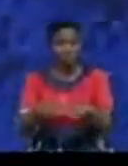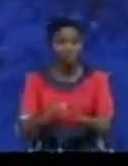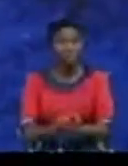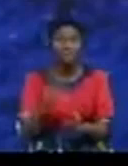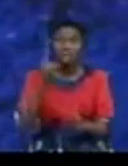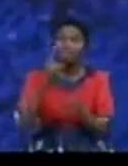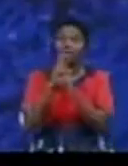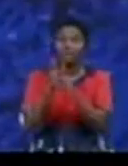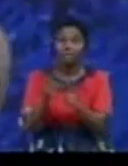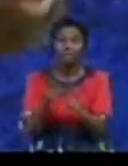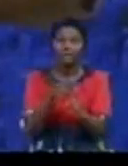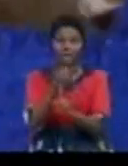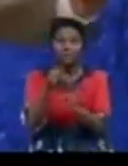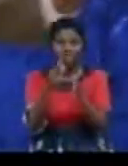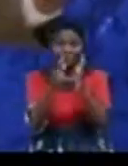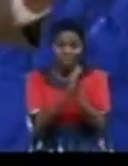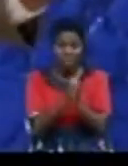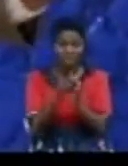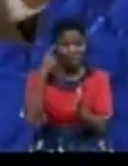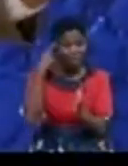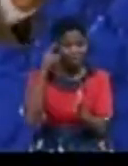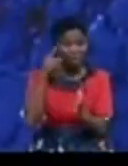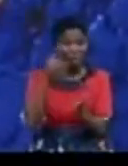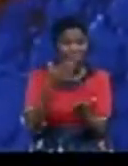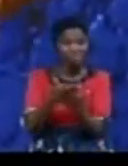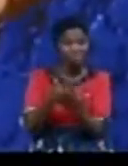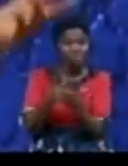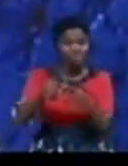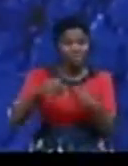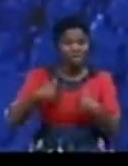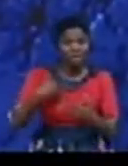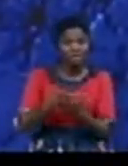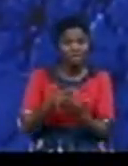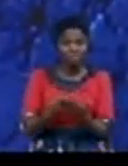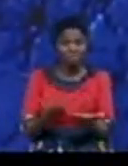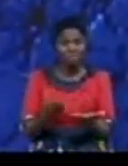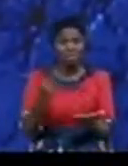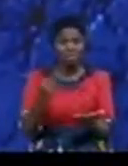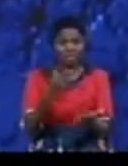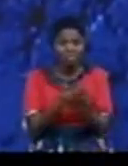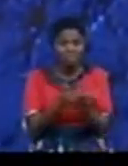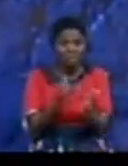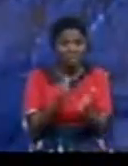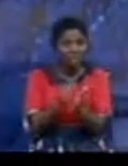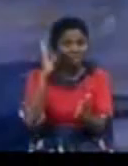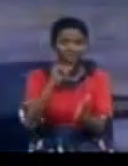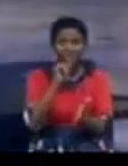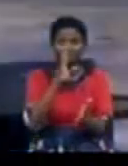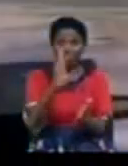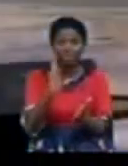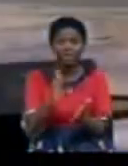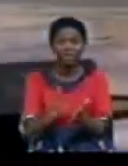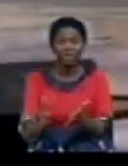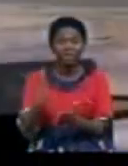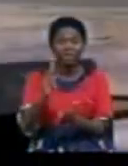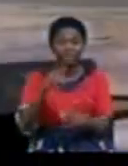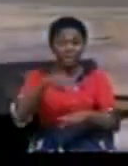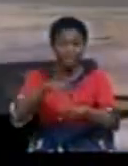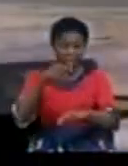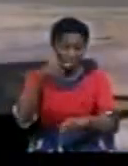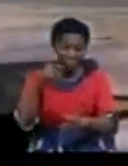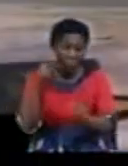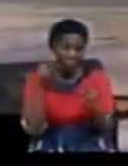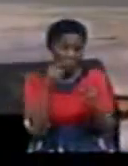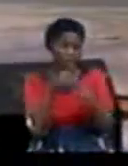will not be spent beyond the point of death, he answers your prayer. When you pray for marriage, life